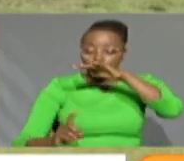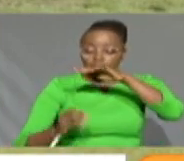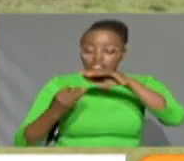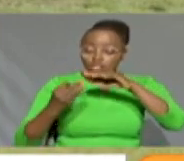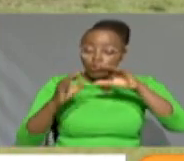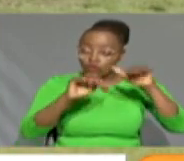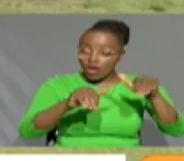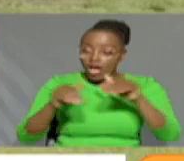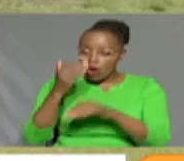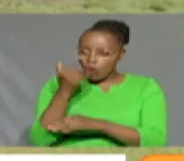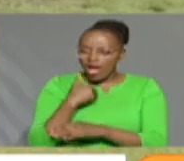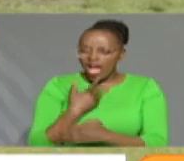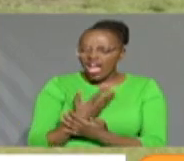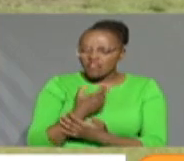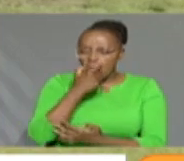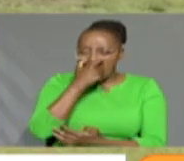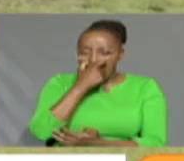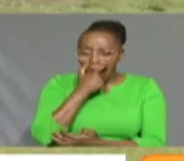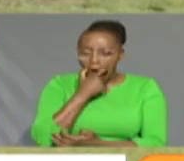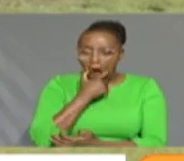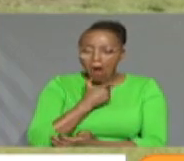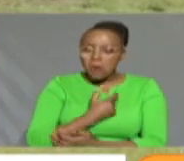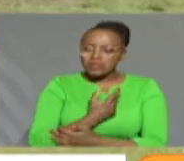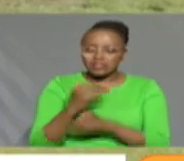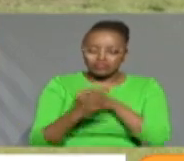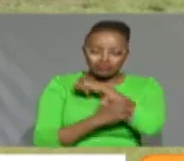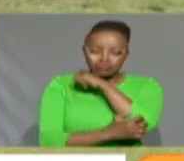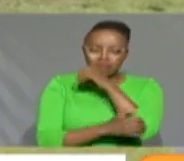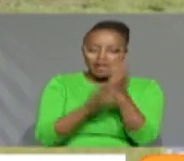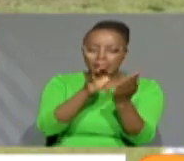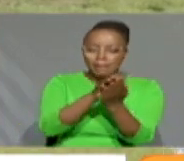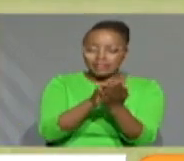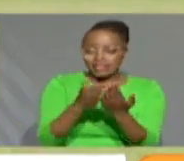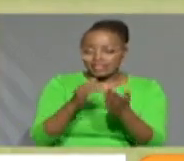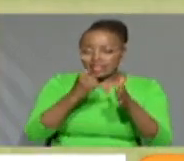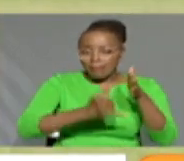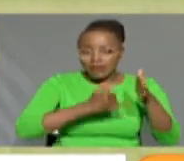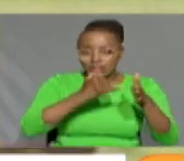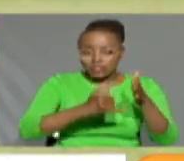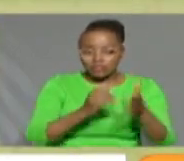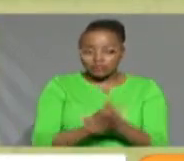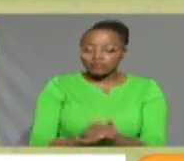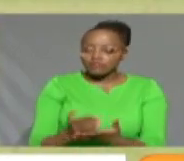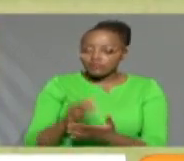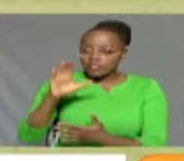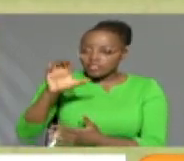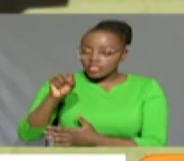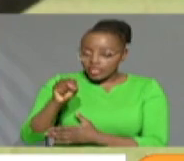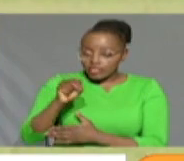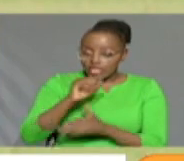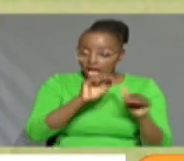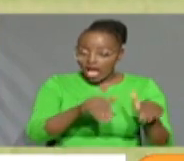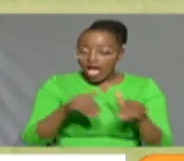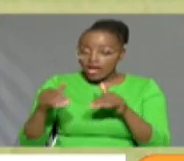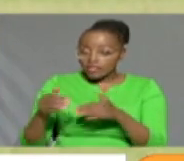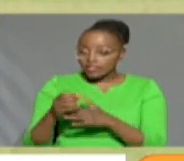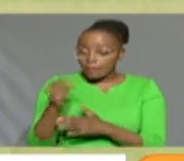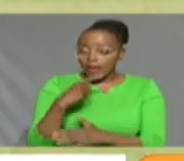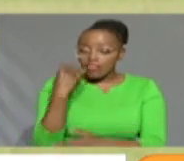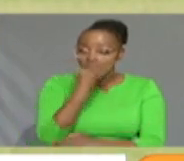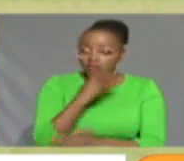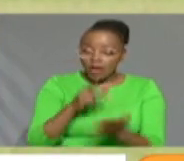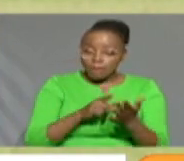This due to aged and poorly maintained machines. Now, Agriculture CS Mwangi Kiunjuri had, in March this year,